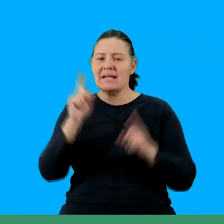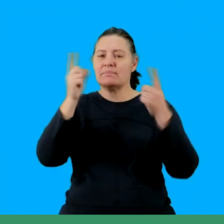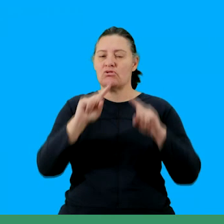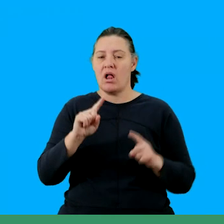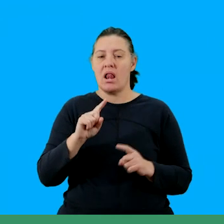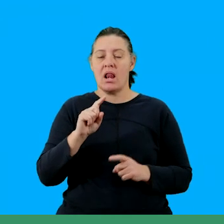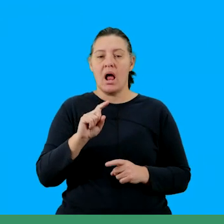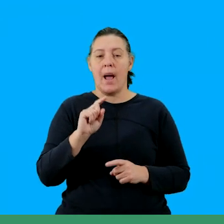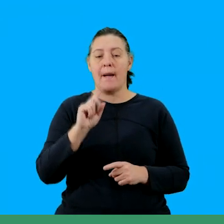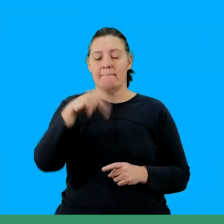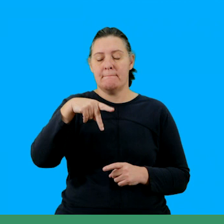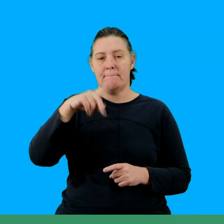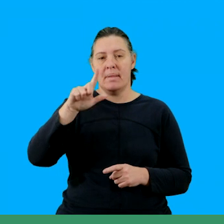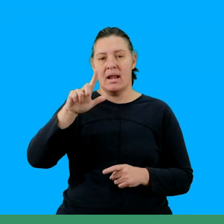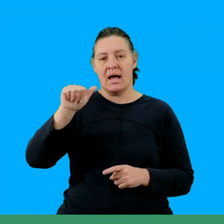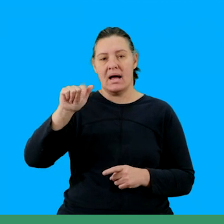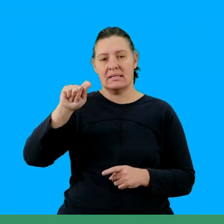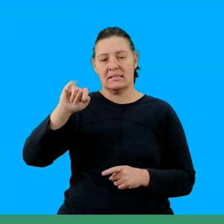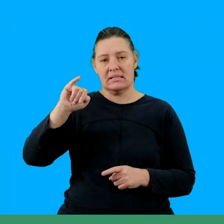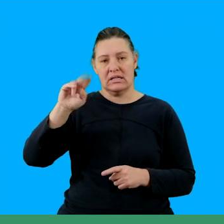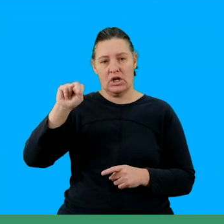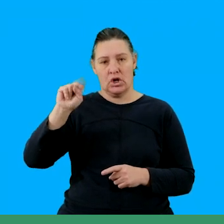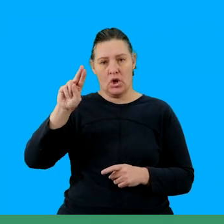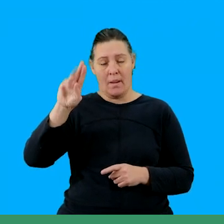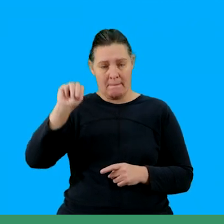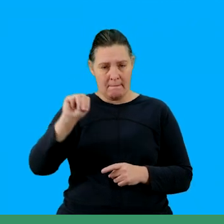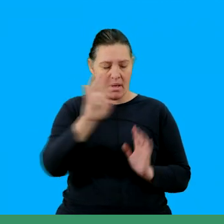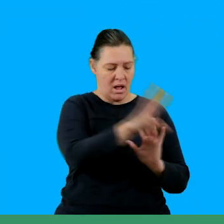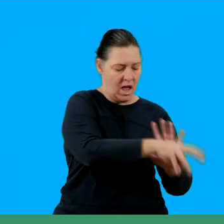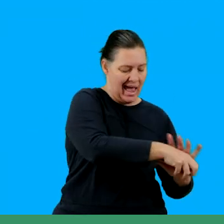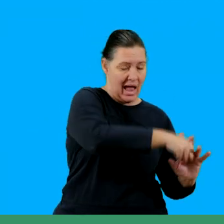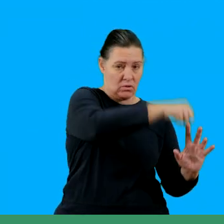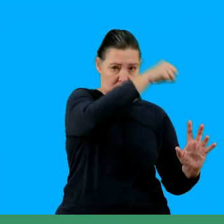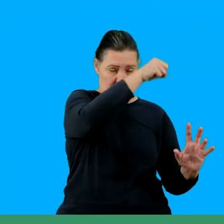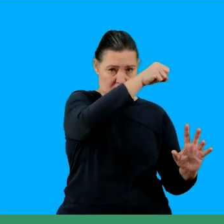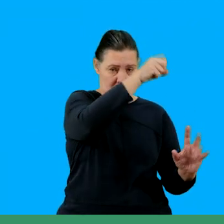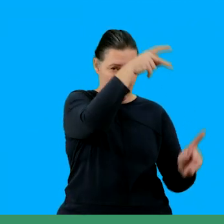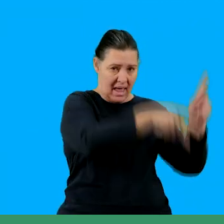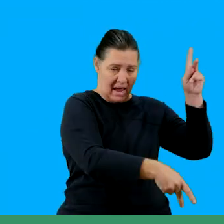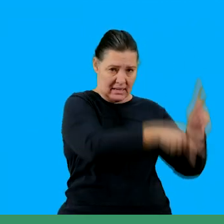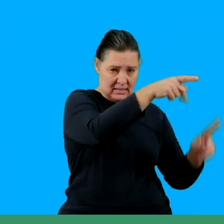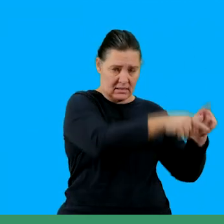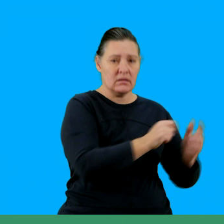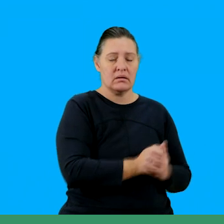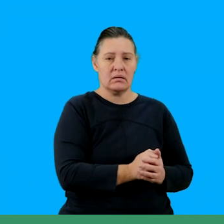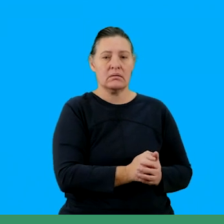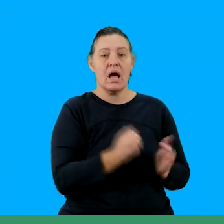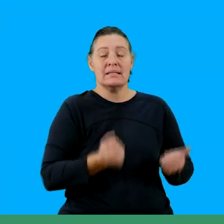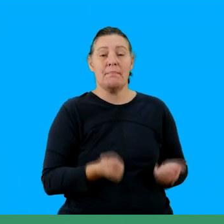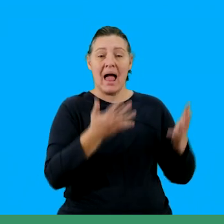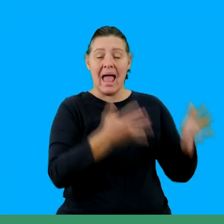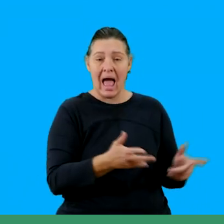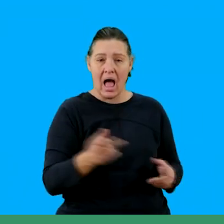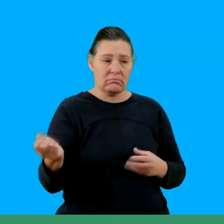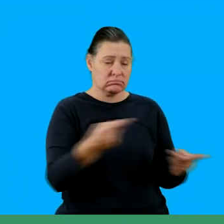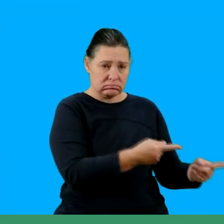specializes in the extraction of platinum. Their supplier of mining equipment has increased their